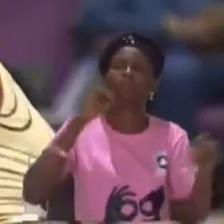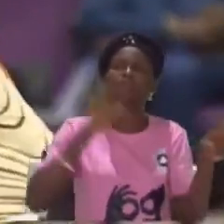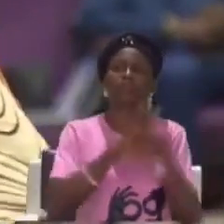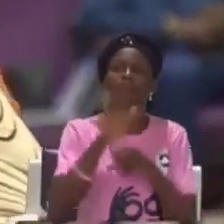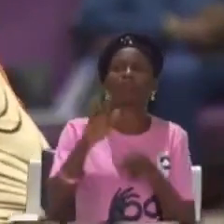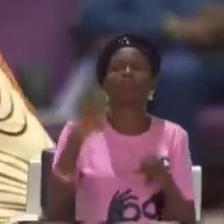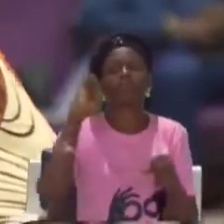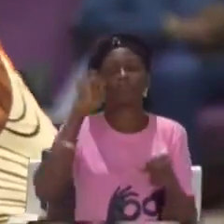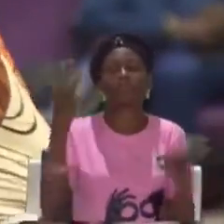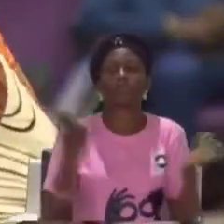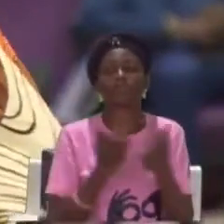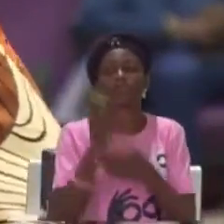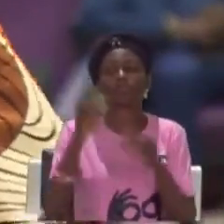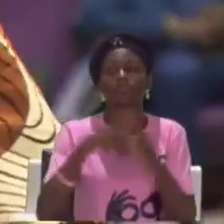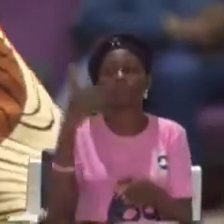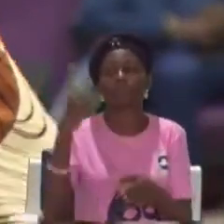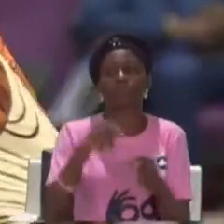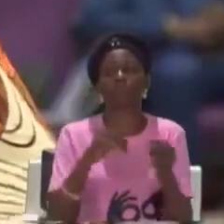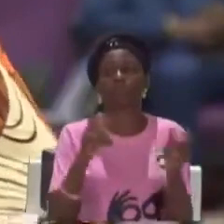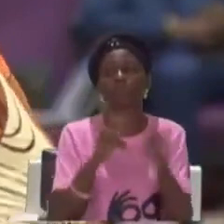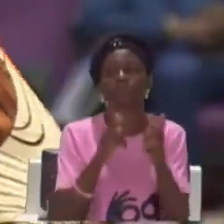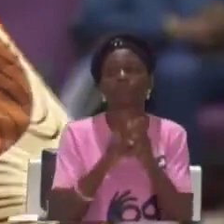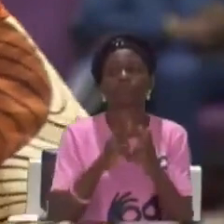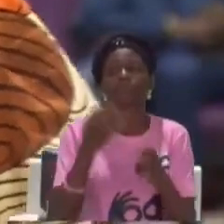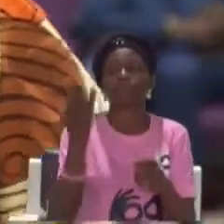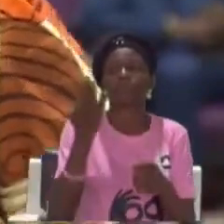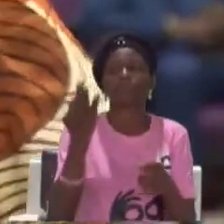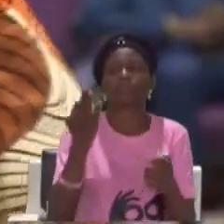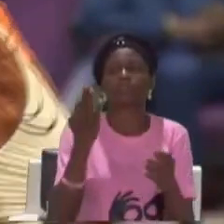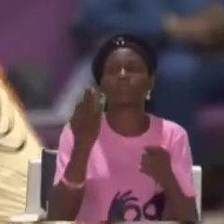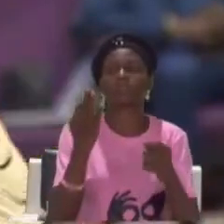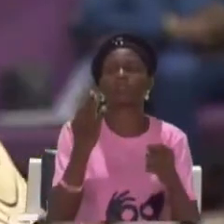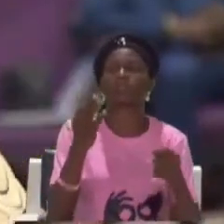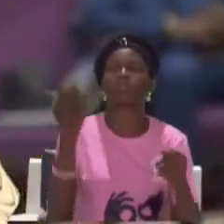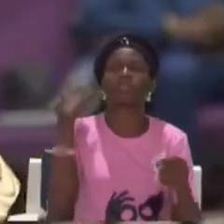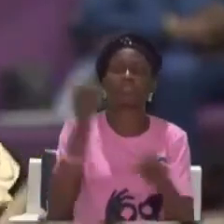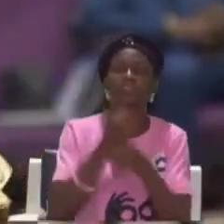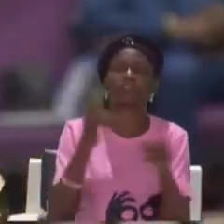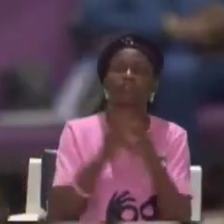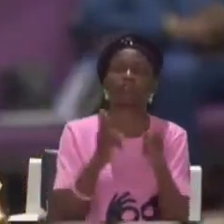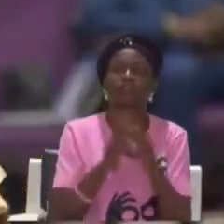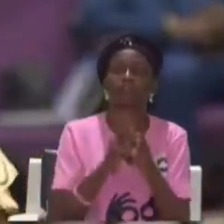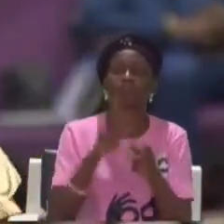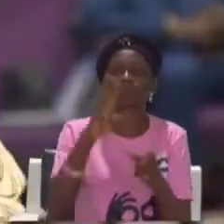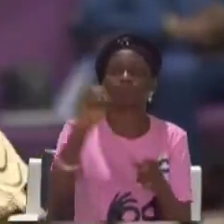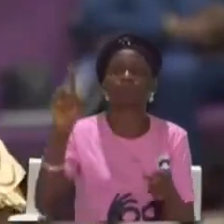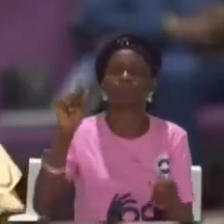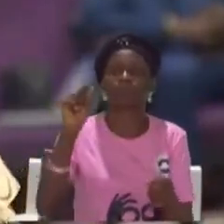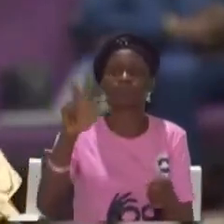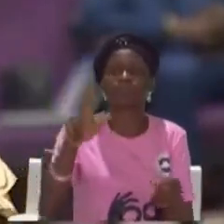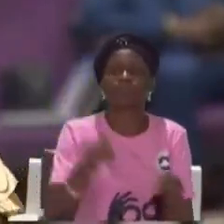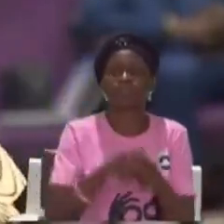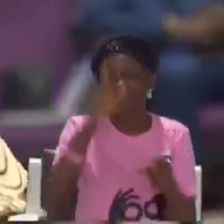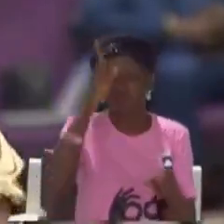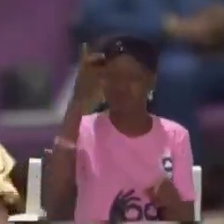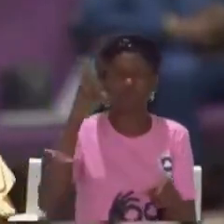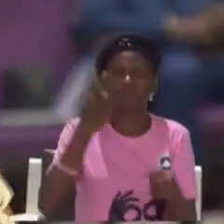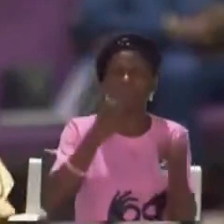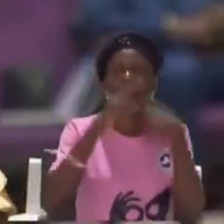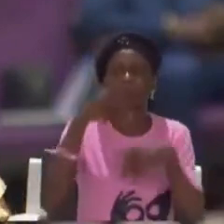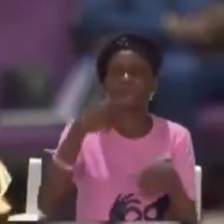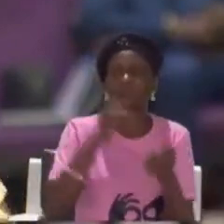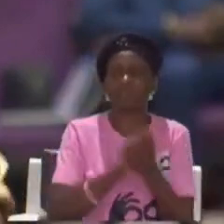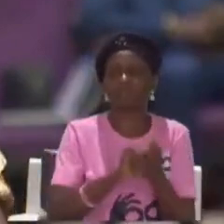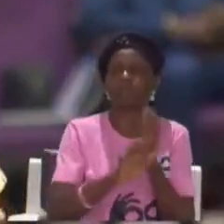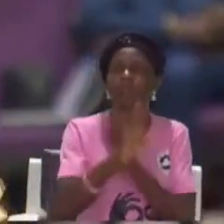convention. I was there. So on Friday, last year convention, 2023, as Daddy was coming up, I went to him and said, Lord, let's settle